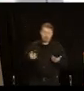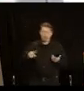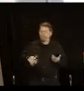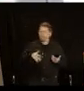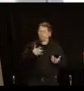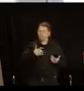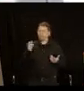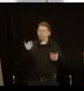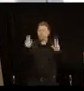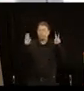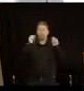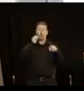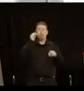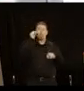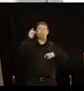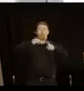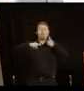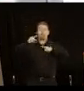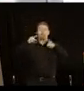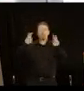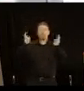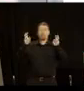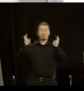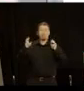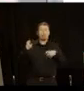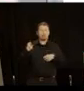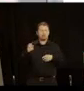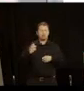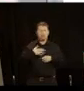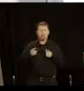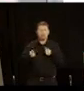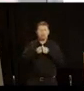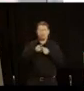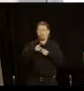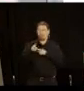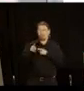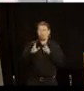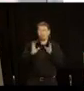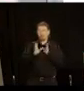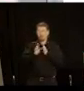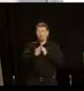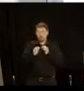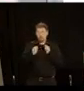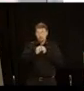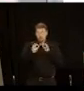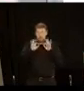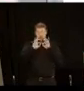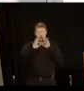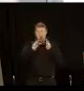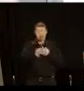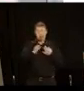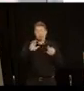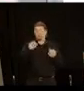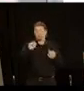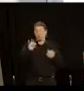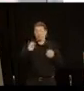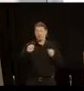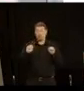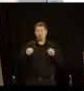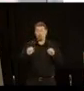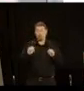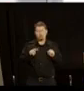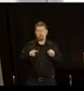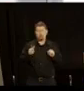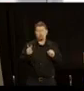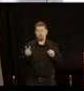for me. My first professional conference was the Family Cafe probably 22